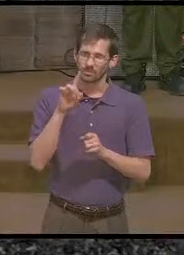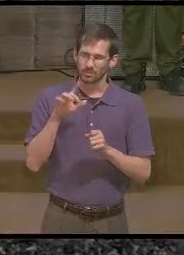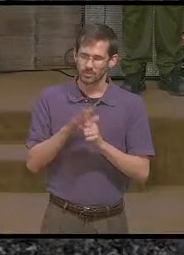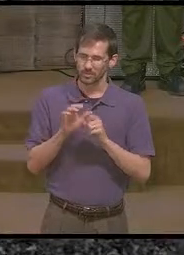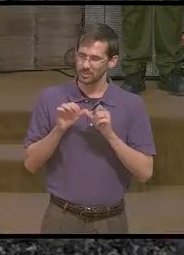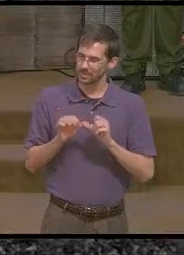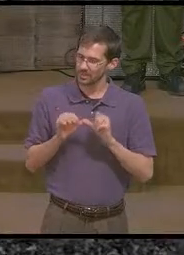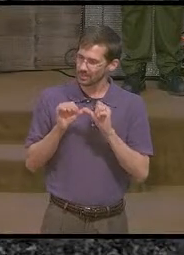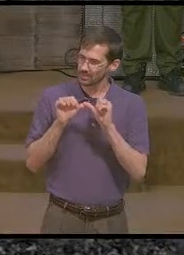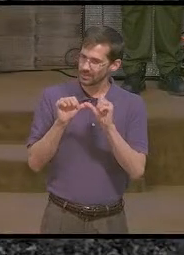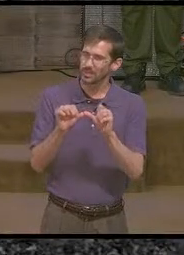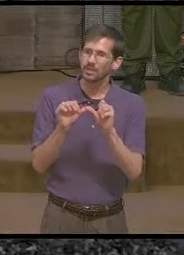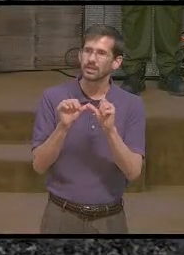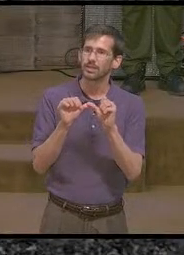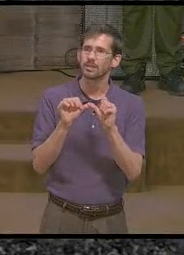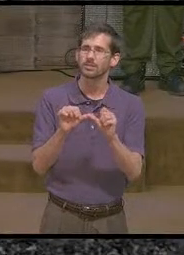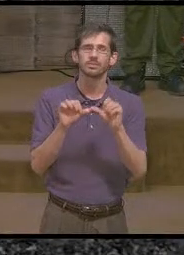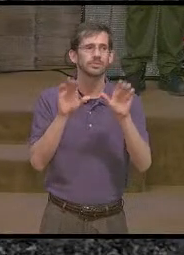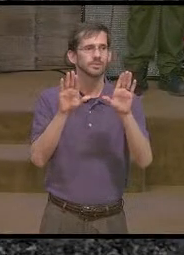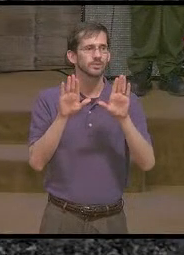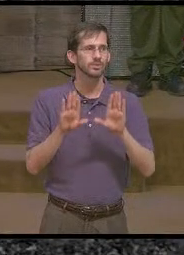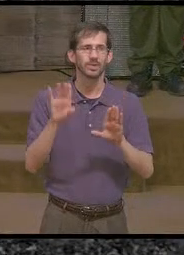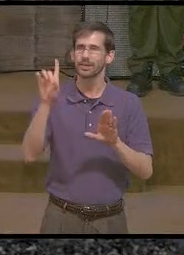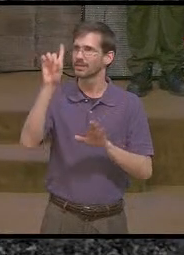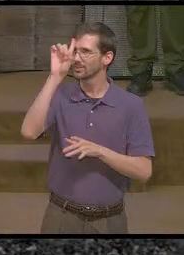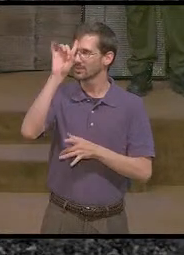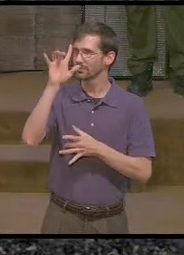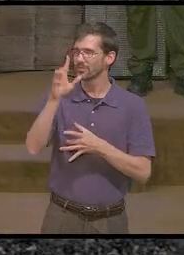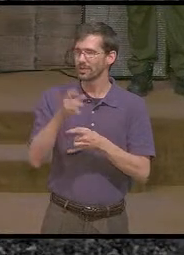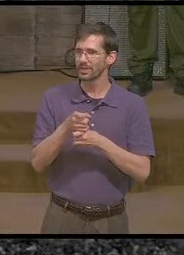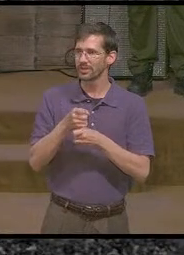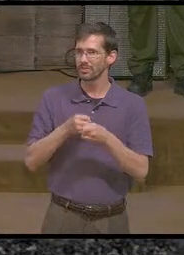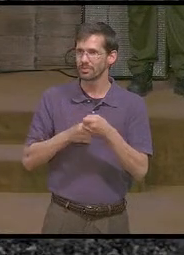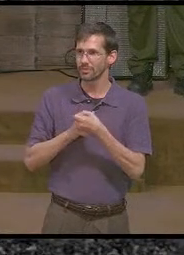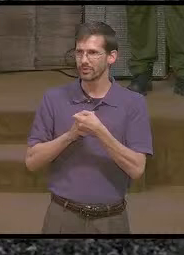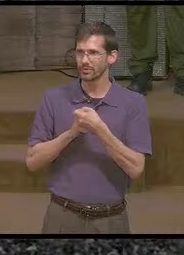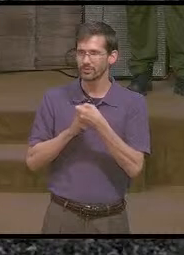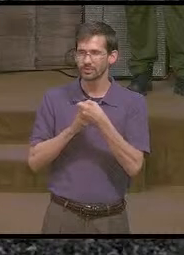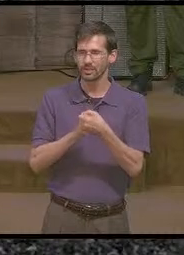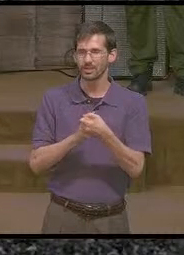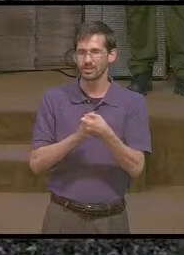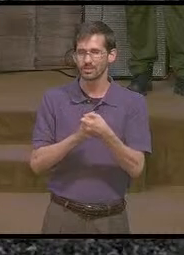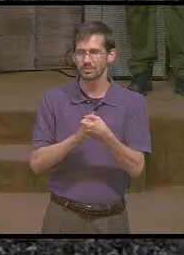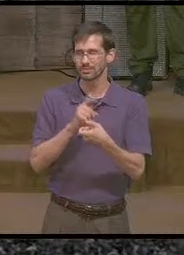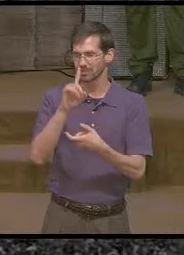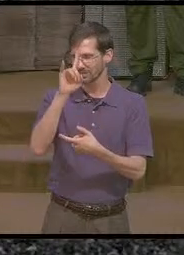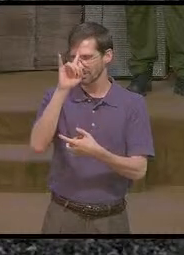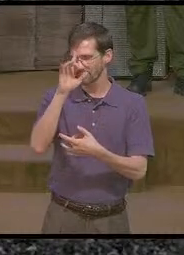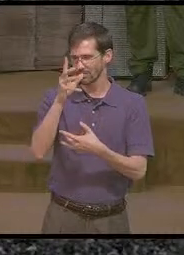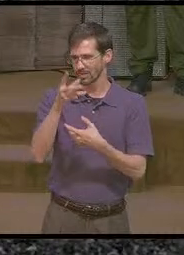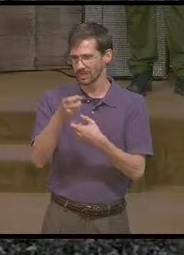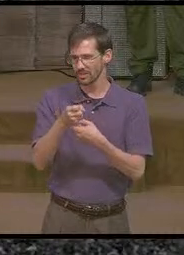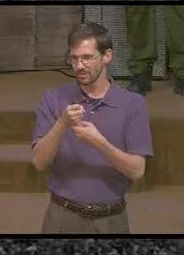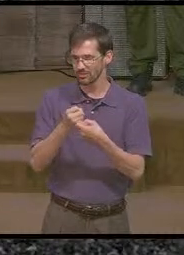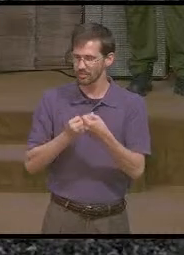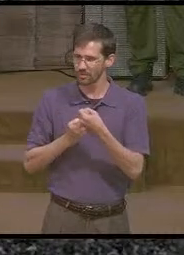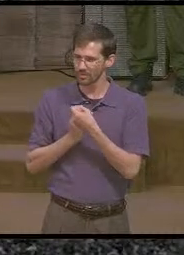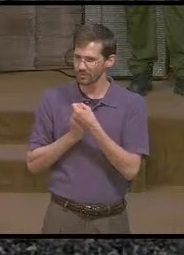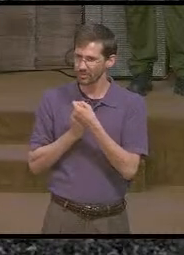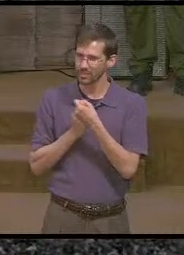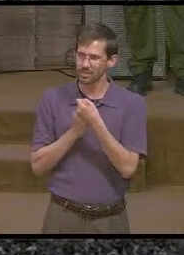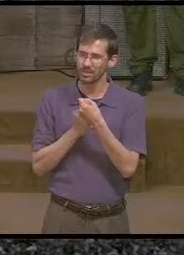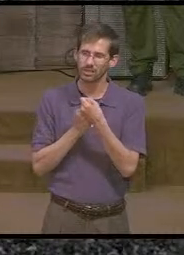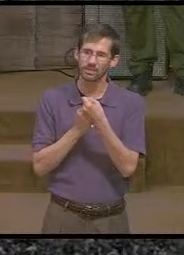Your promise still stands. Great is your faithfulness,